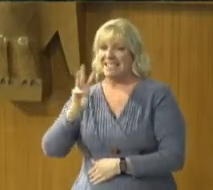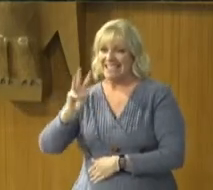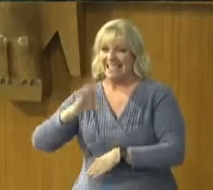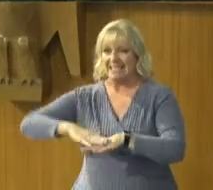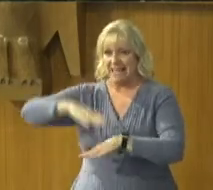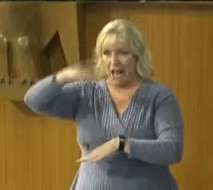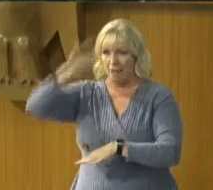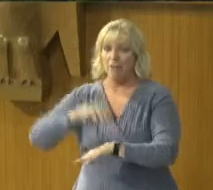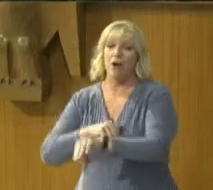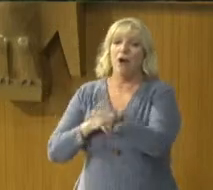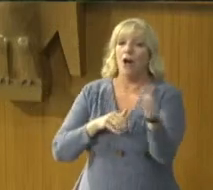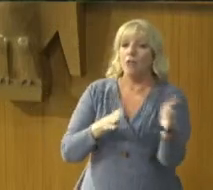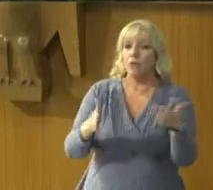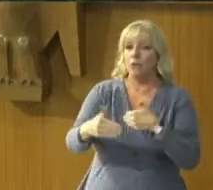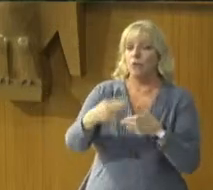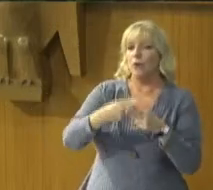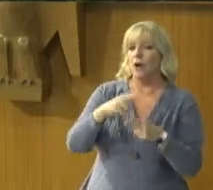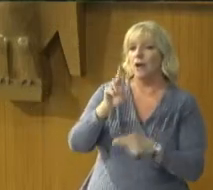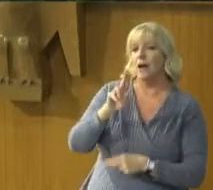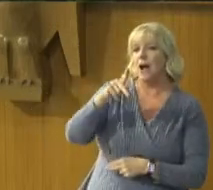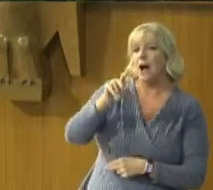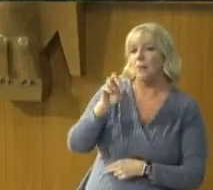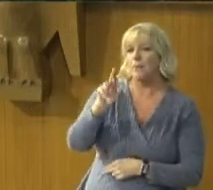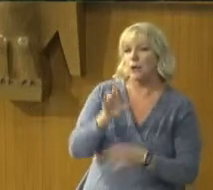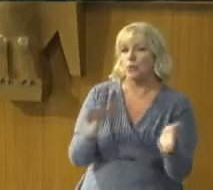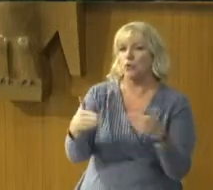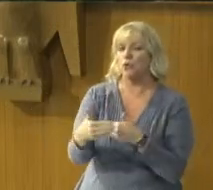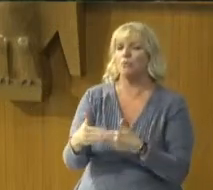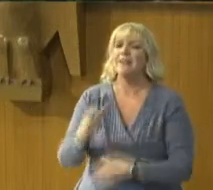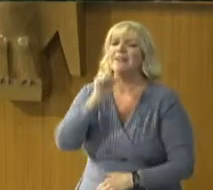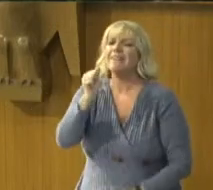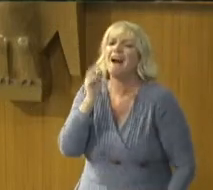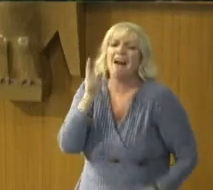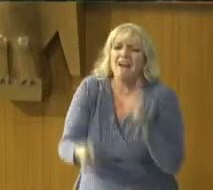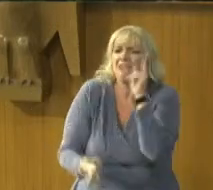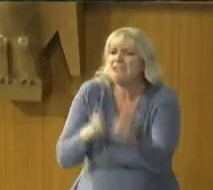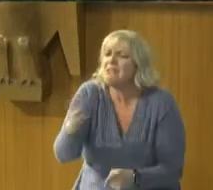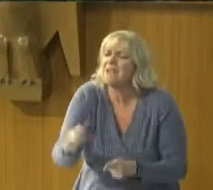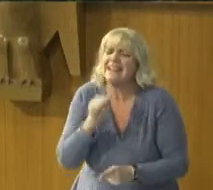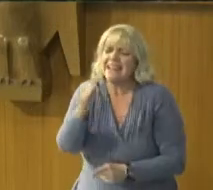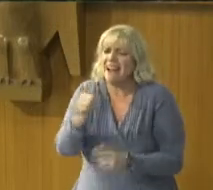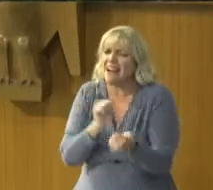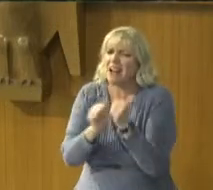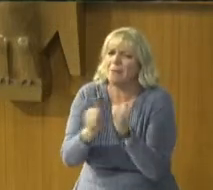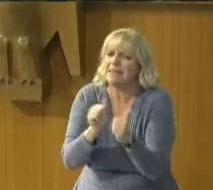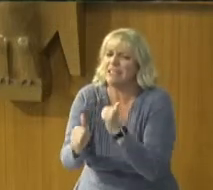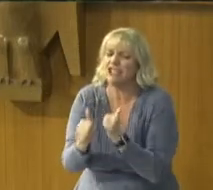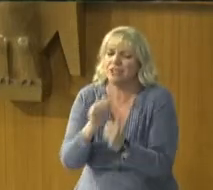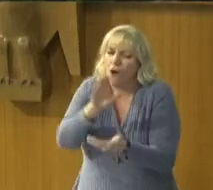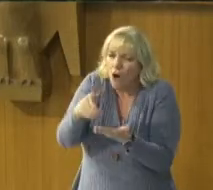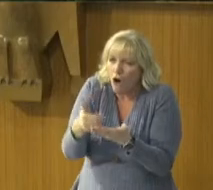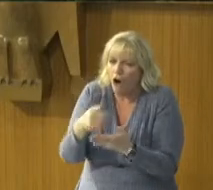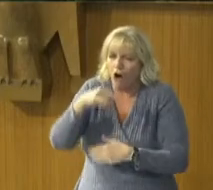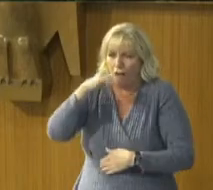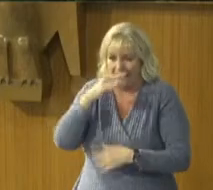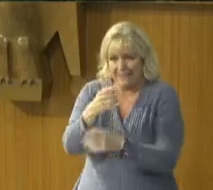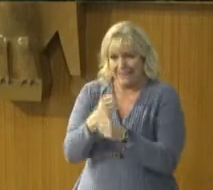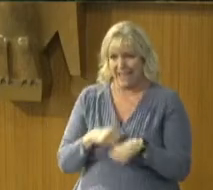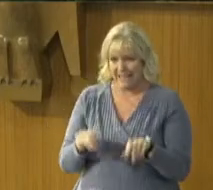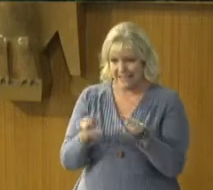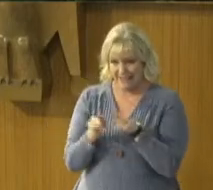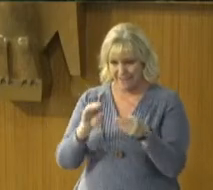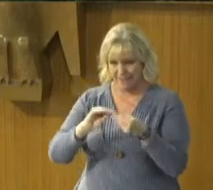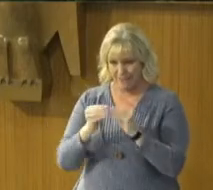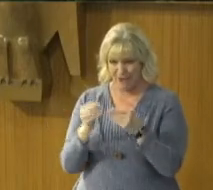a room called the upper room. This is a no race, no competition egg hunt. Everyone's going to get the same number of eggs. There'll